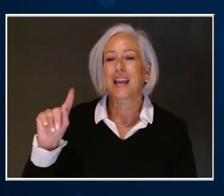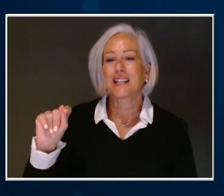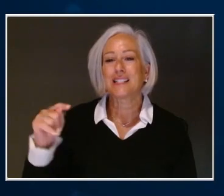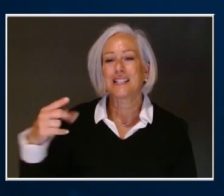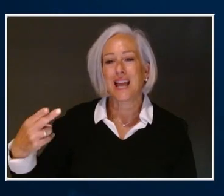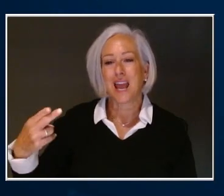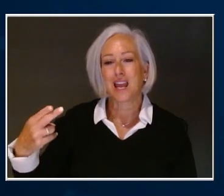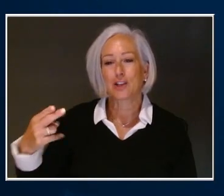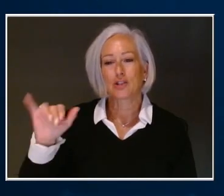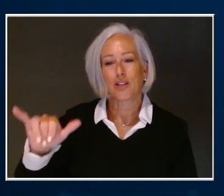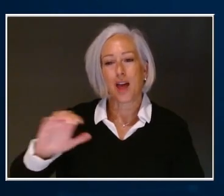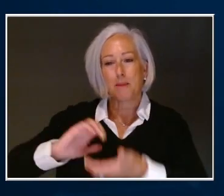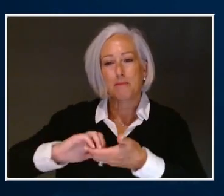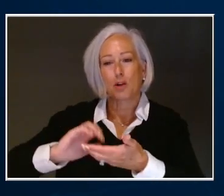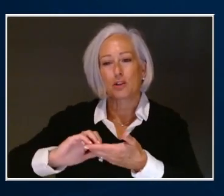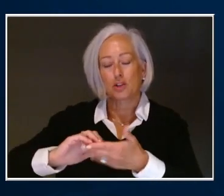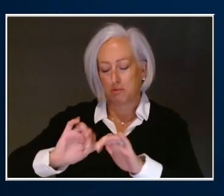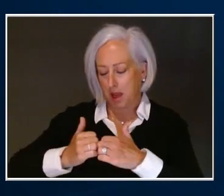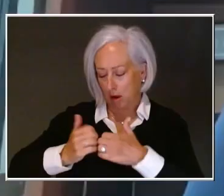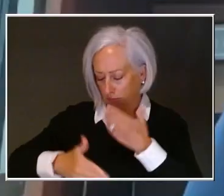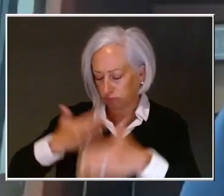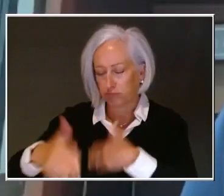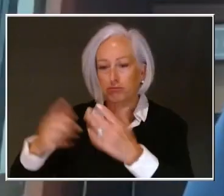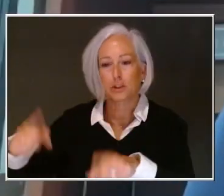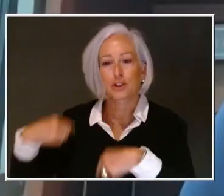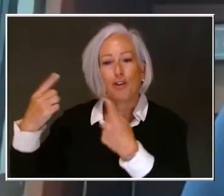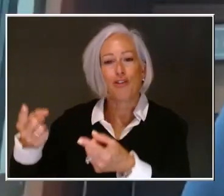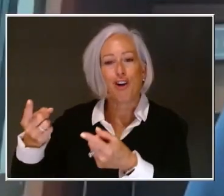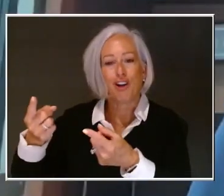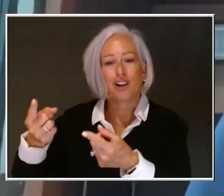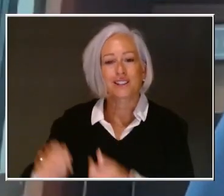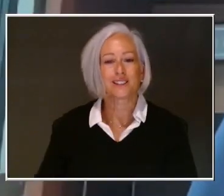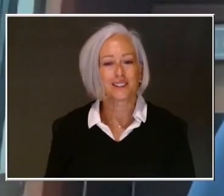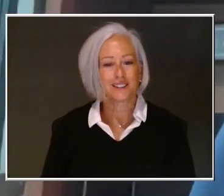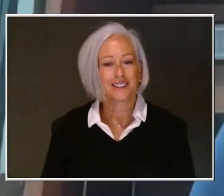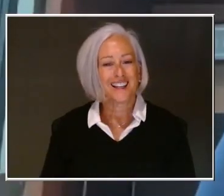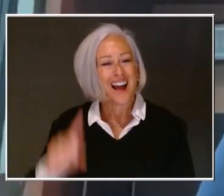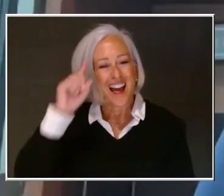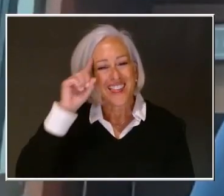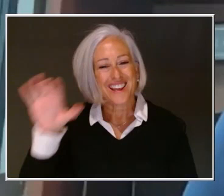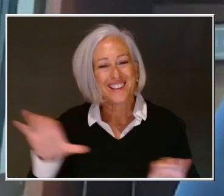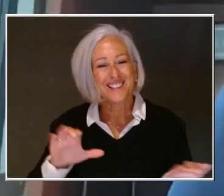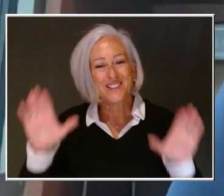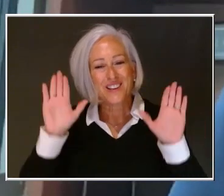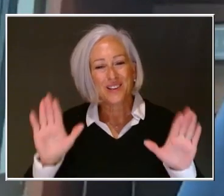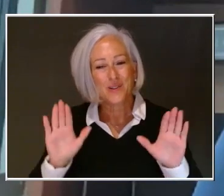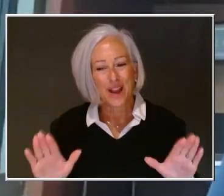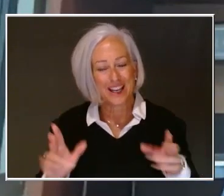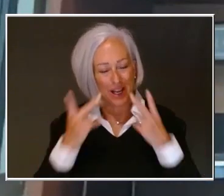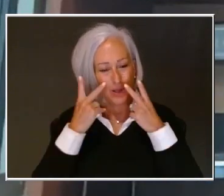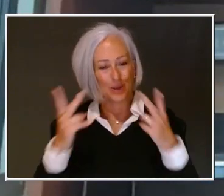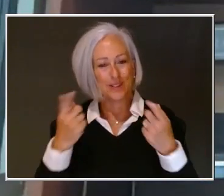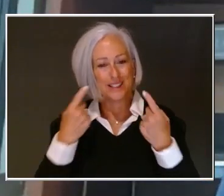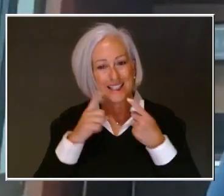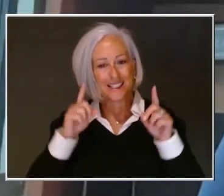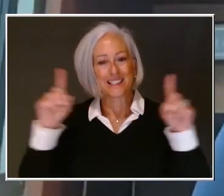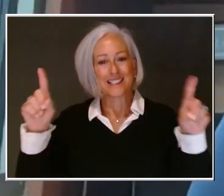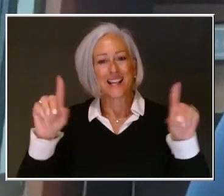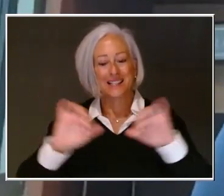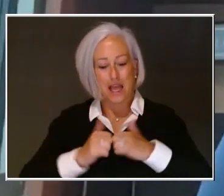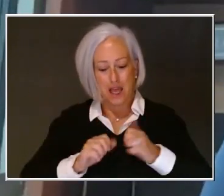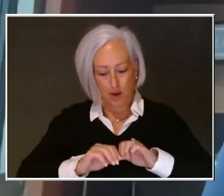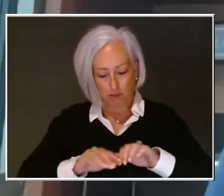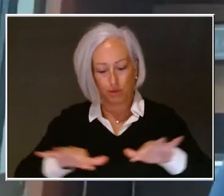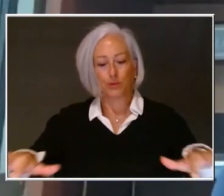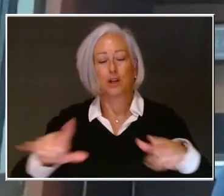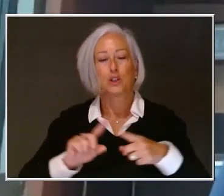far? I think it's been going well, and I think you can see the success and how this has spread to the community now. If you